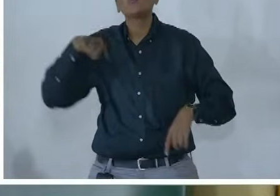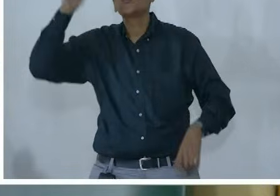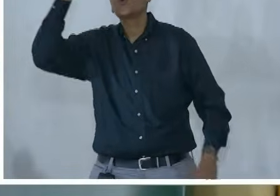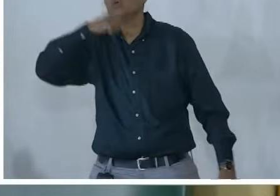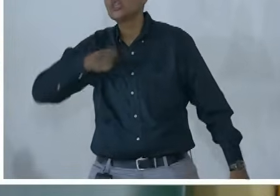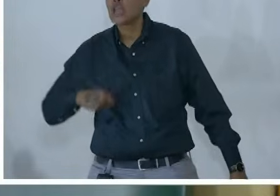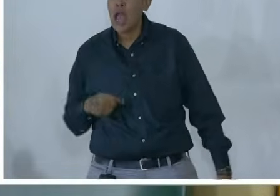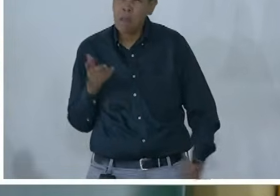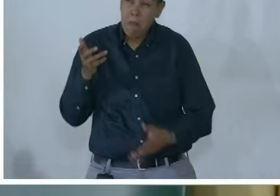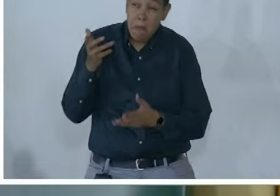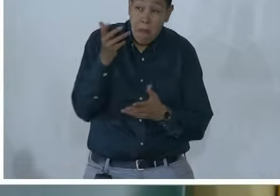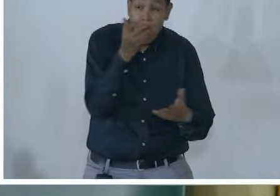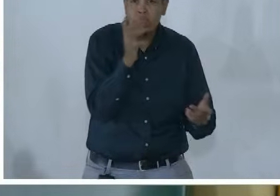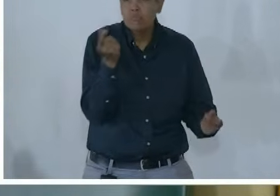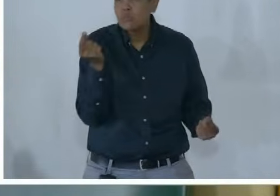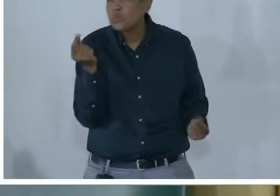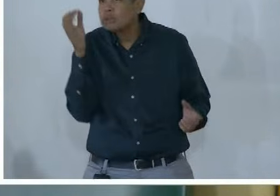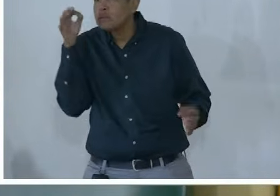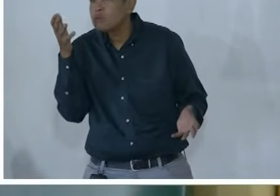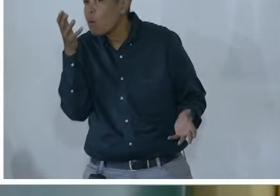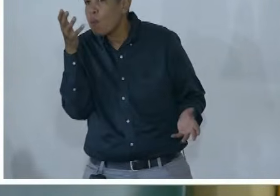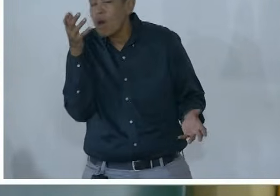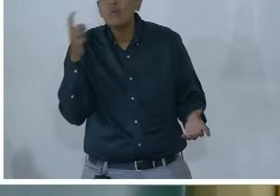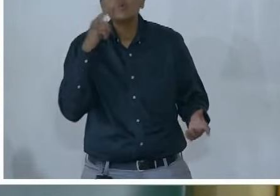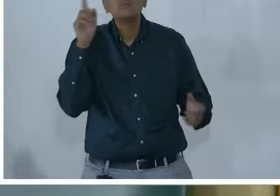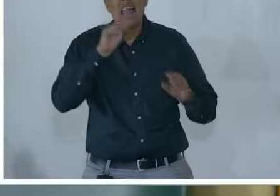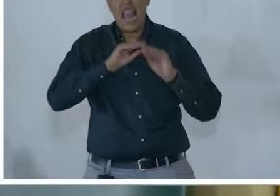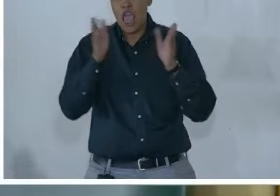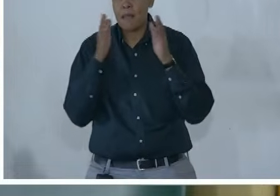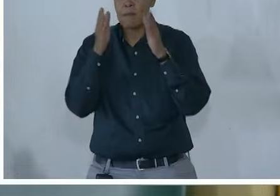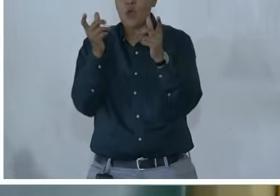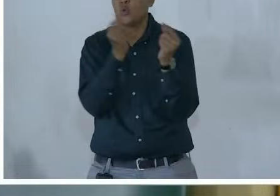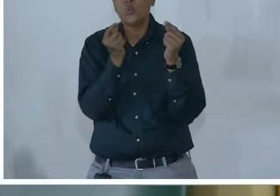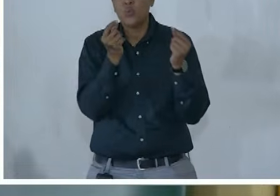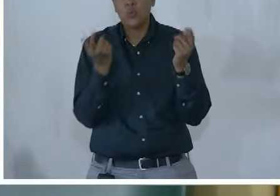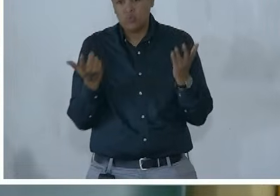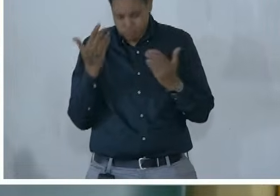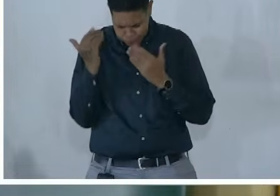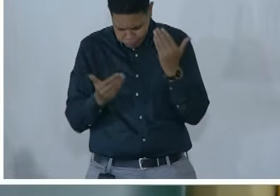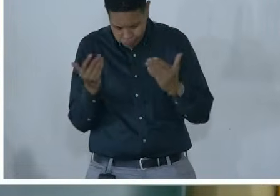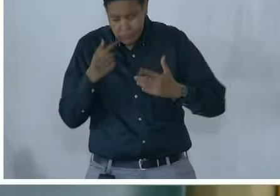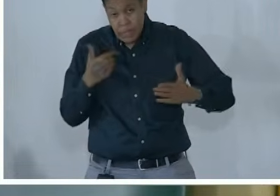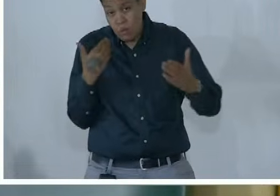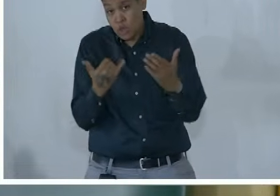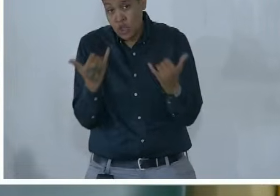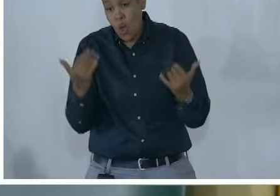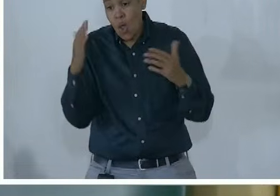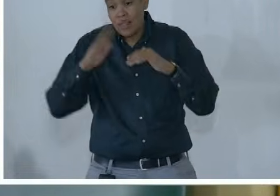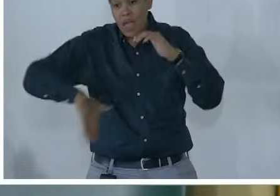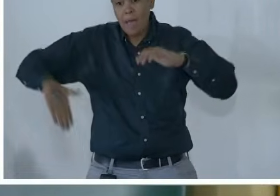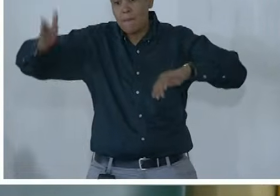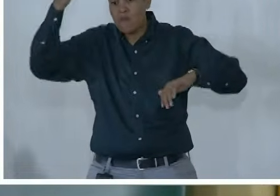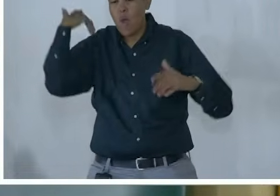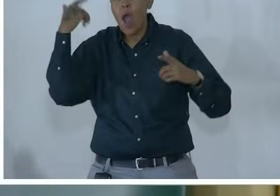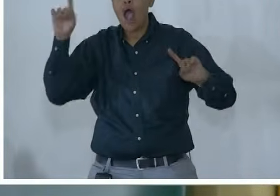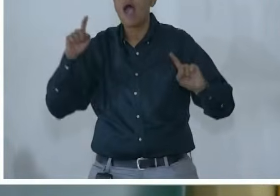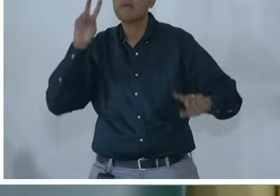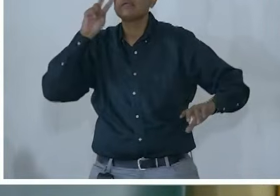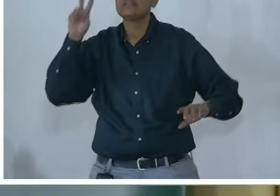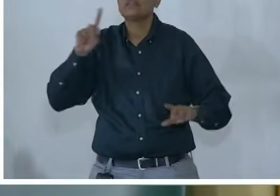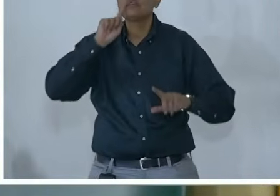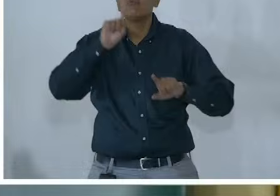we engaged decision makers, we secured a clear path forward, and we are closer now more than ever before to seeing